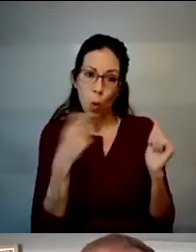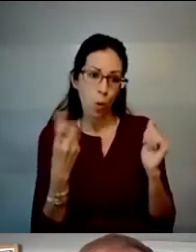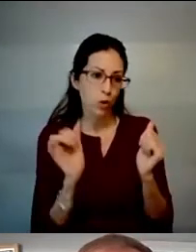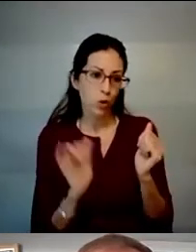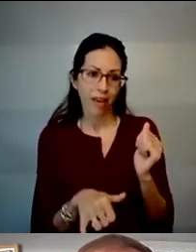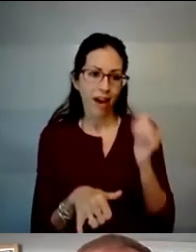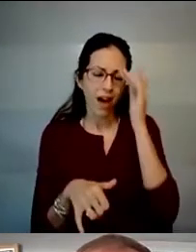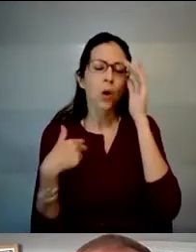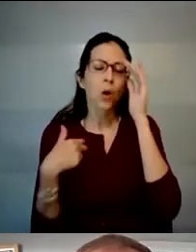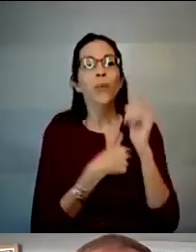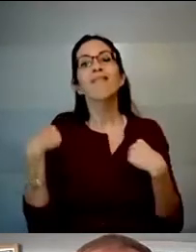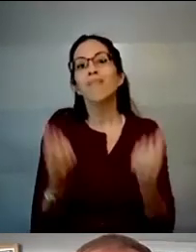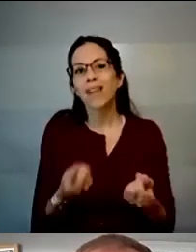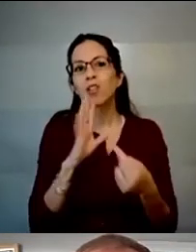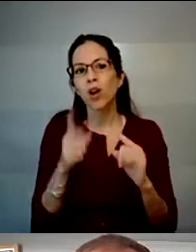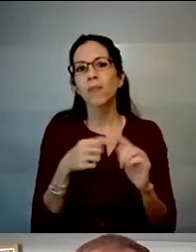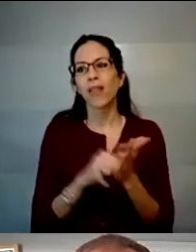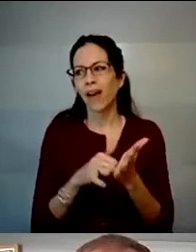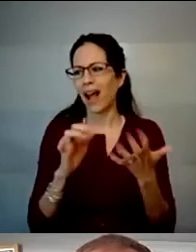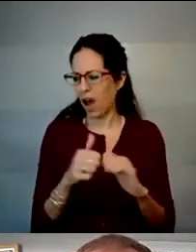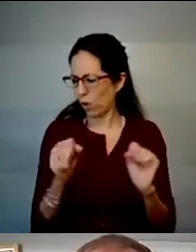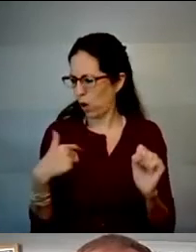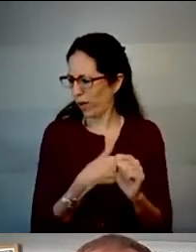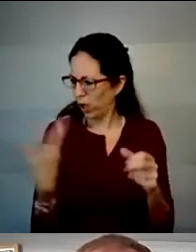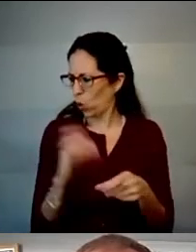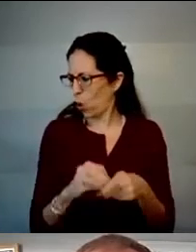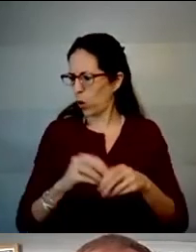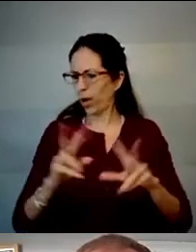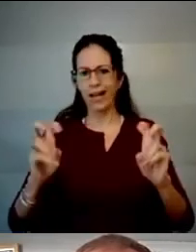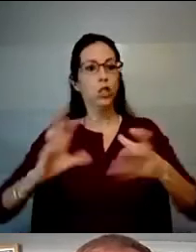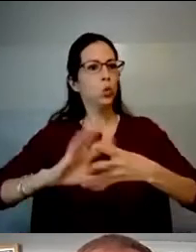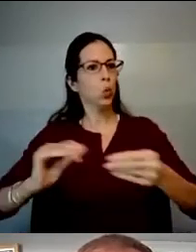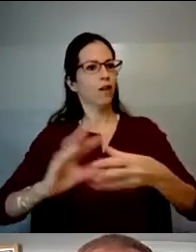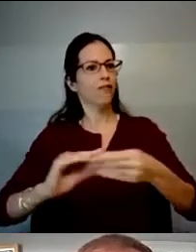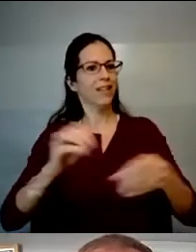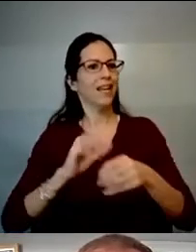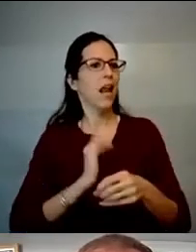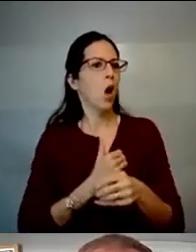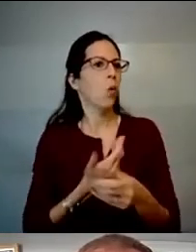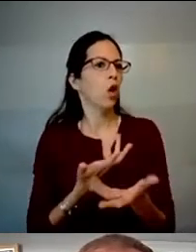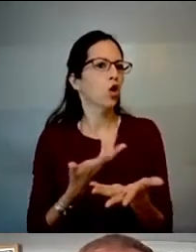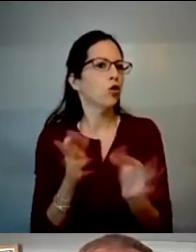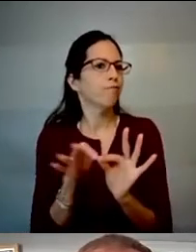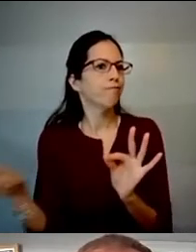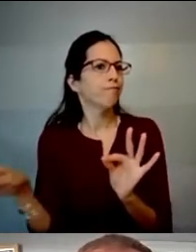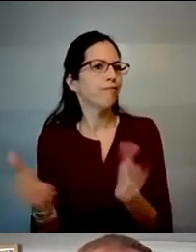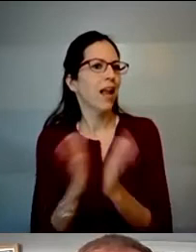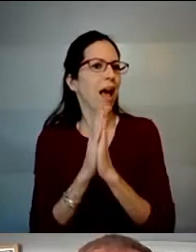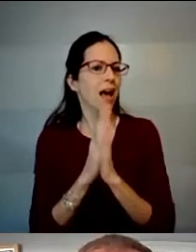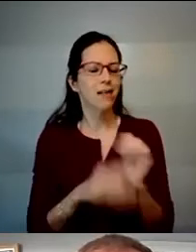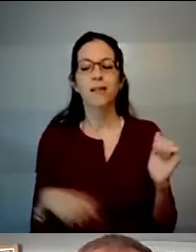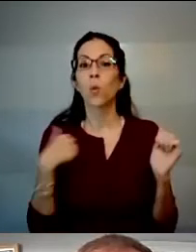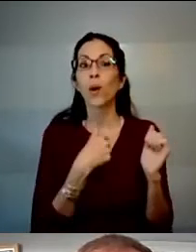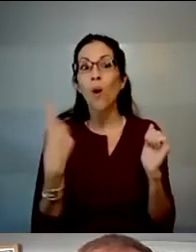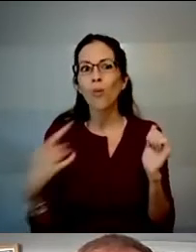have been talking a lot about, you know, kind of how do we incorporate storytelling a little more? And so we've always are collecting this information.